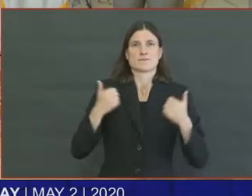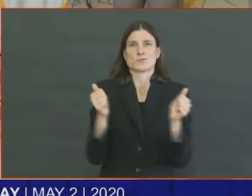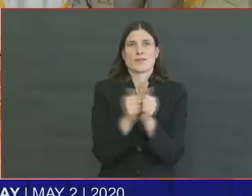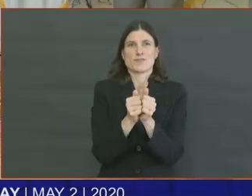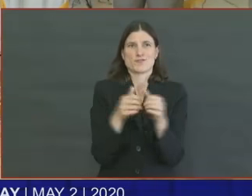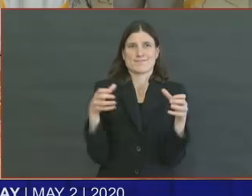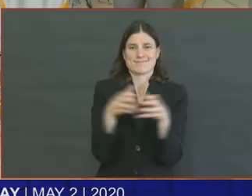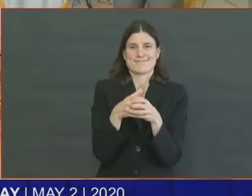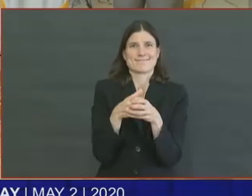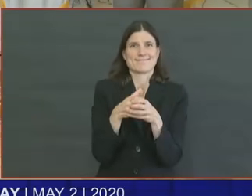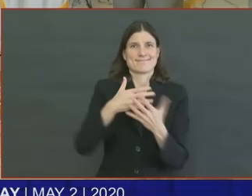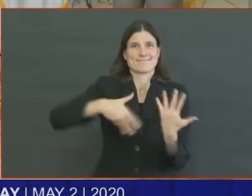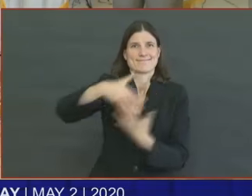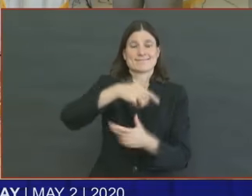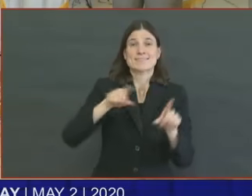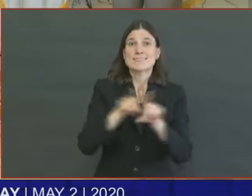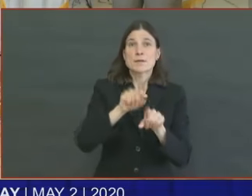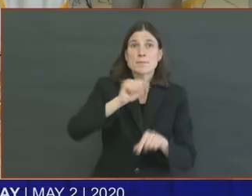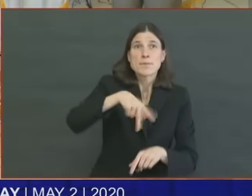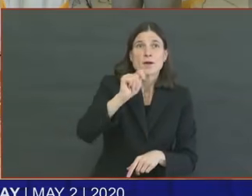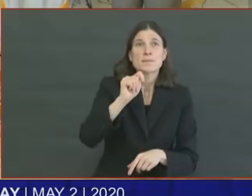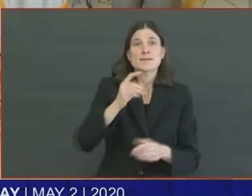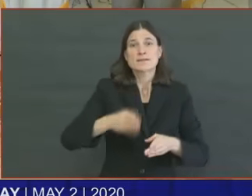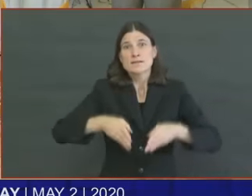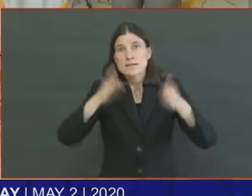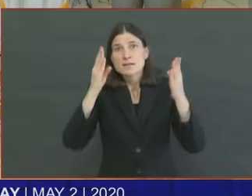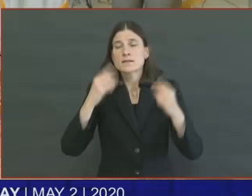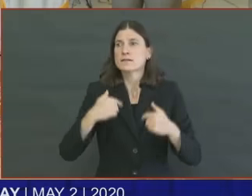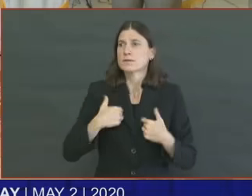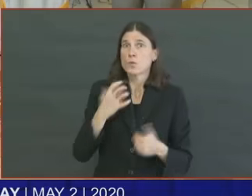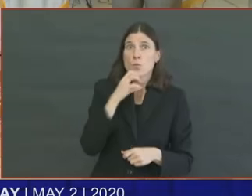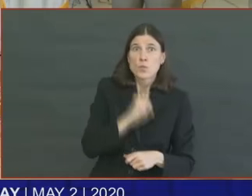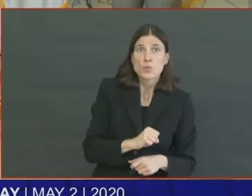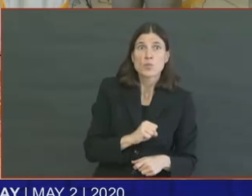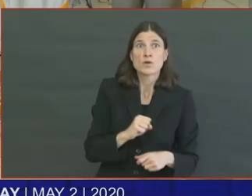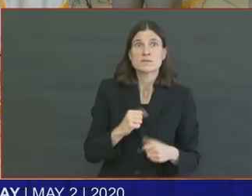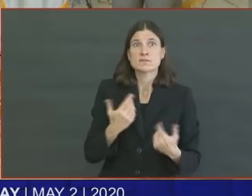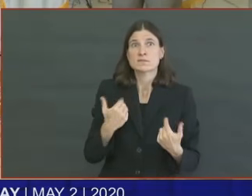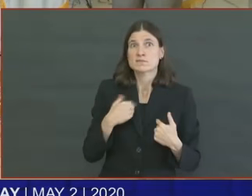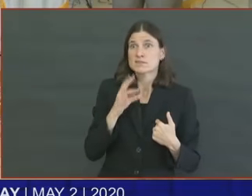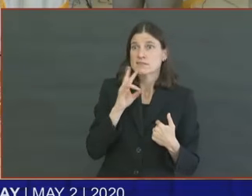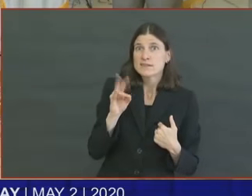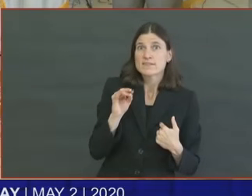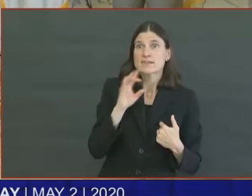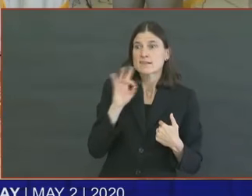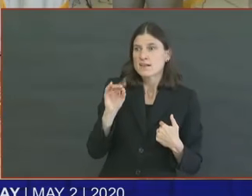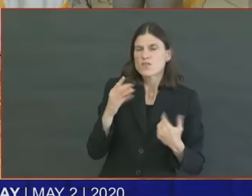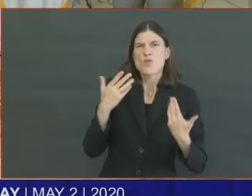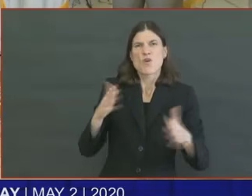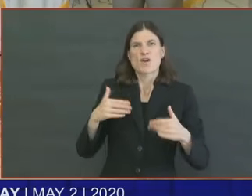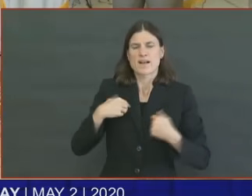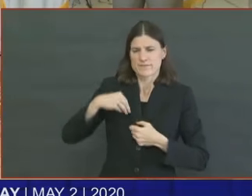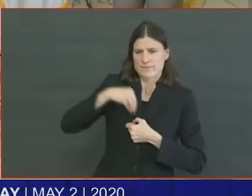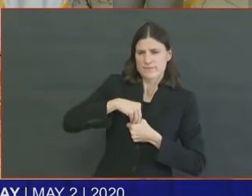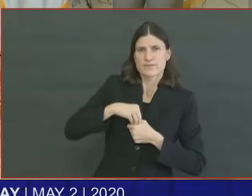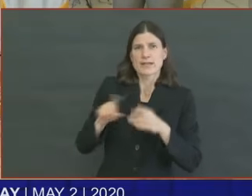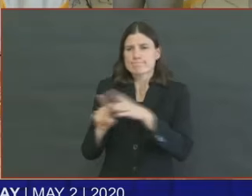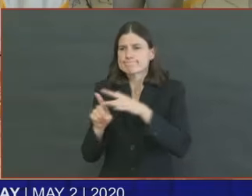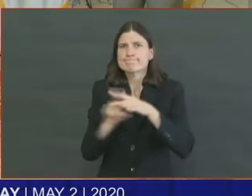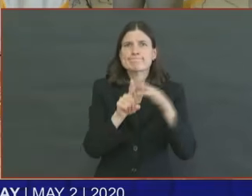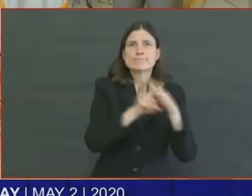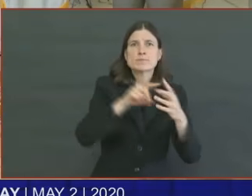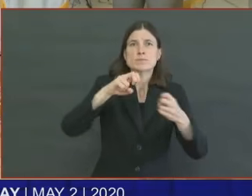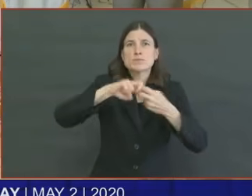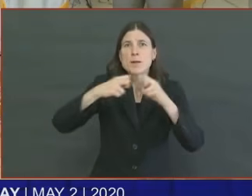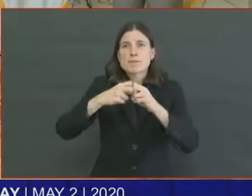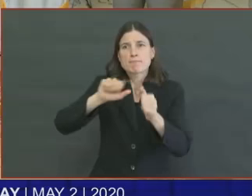living scenarios where you have people that are frail and that are old. So, you have